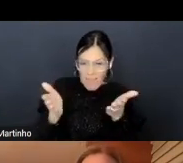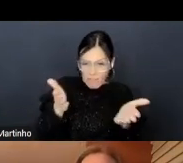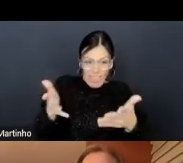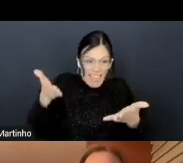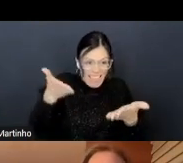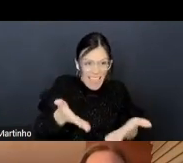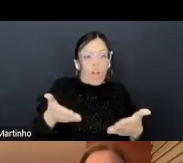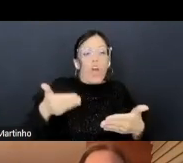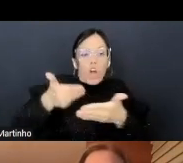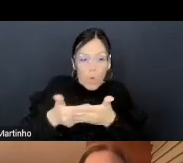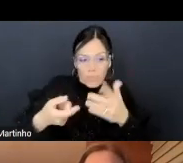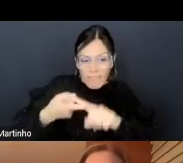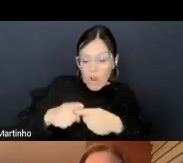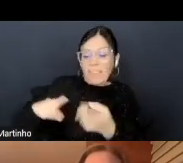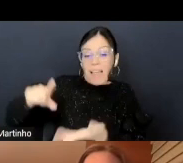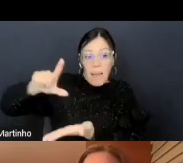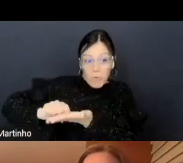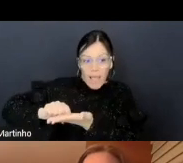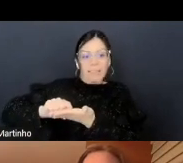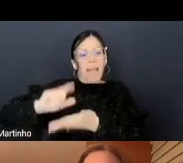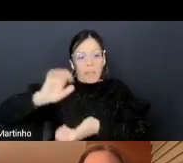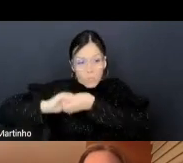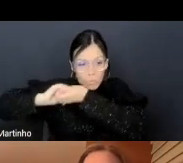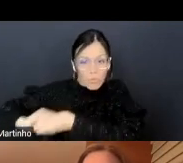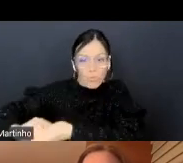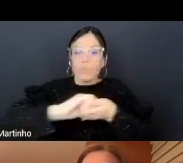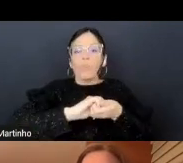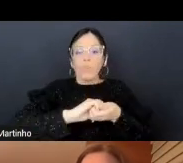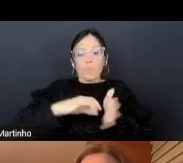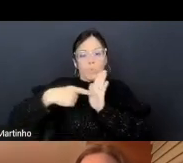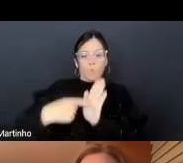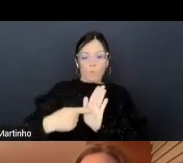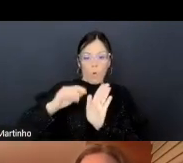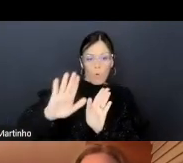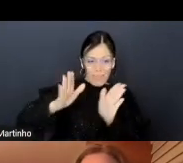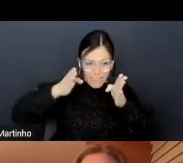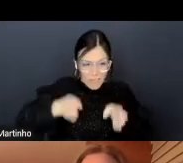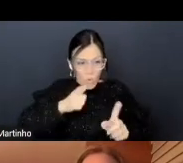all had to work together to orchestrate his image as non-disabled